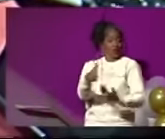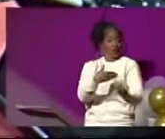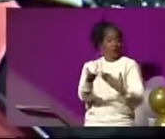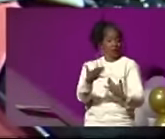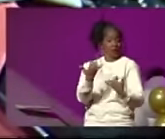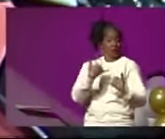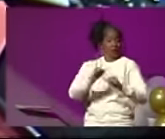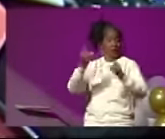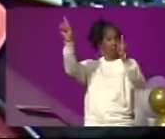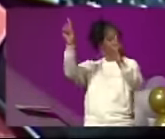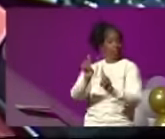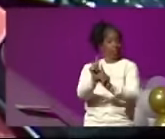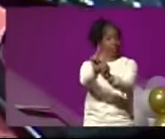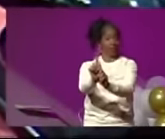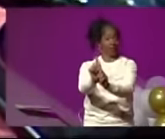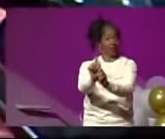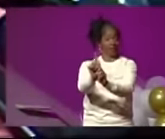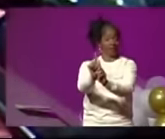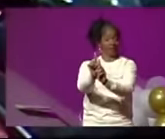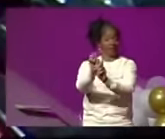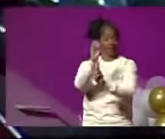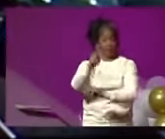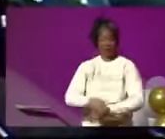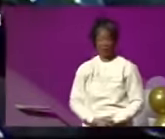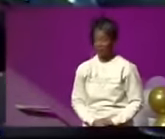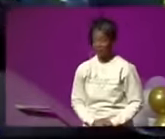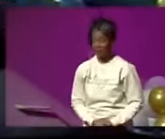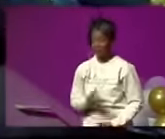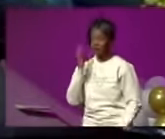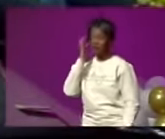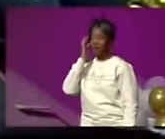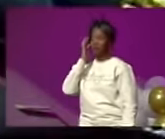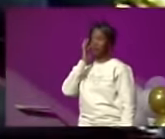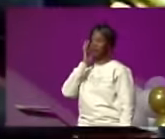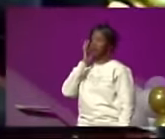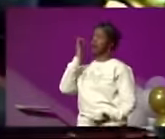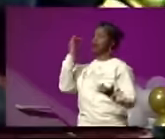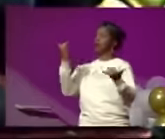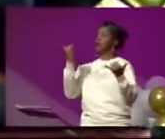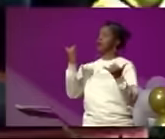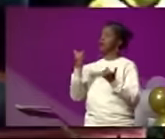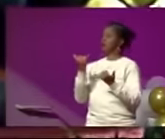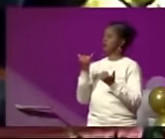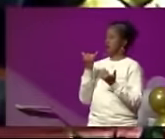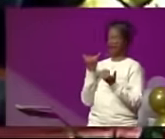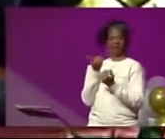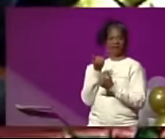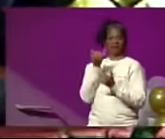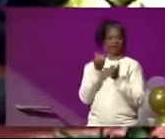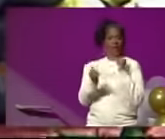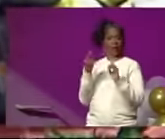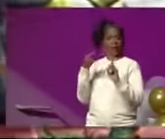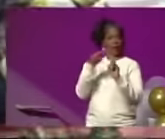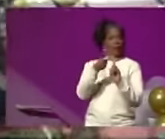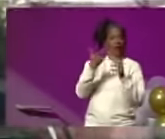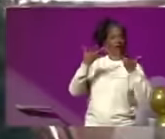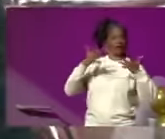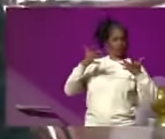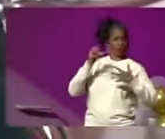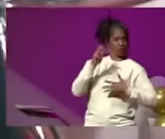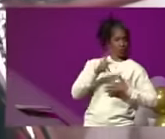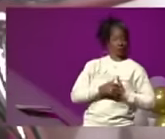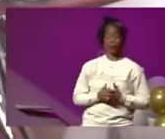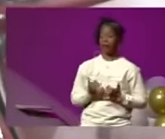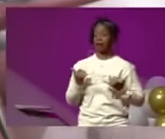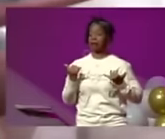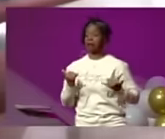What does it mean? What does it mean? I give you these and I'm done. It means that God, oh, I love this